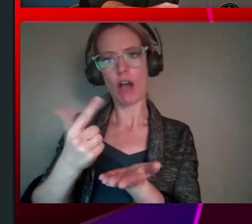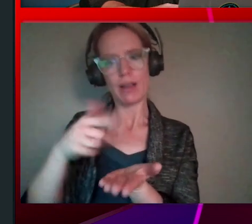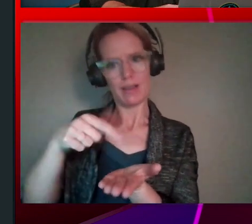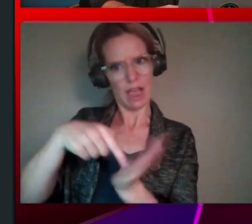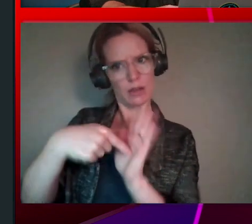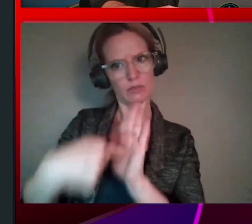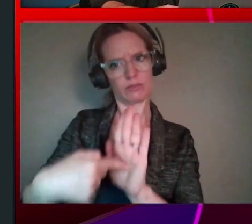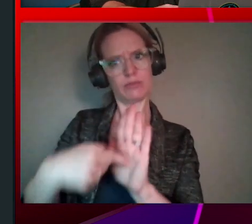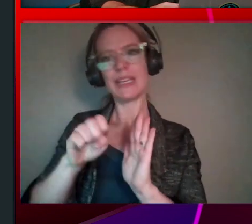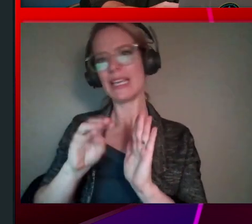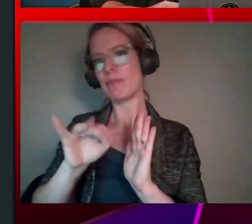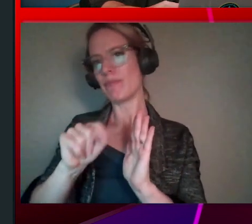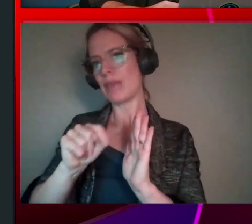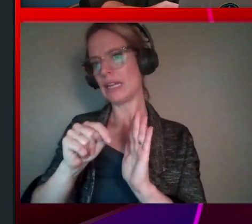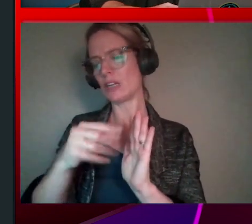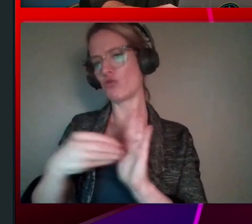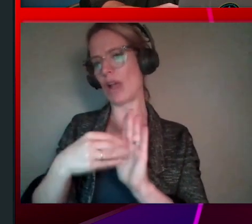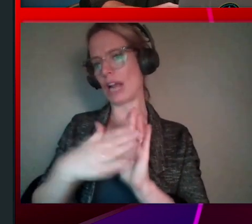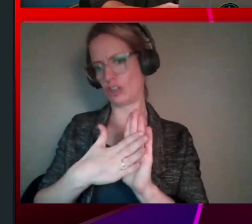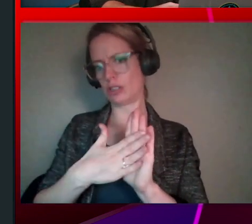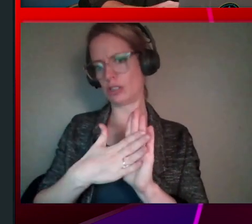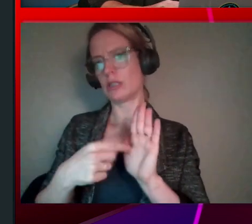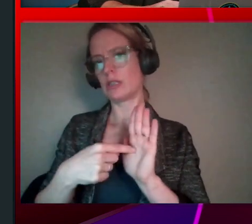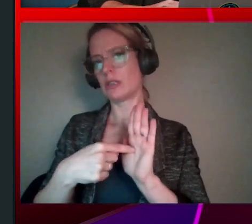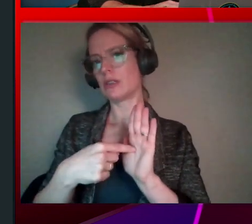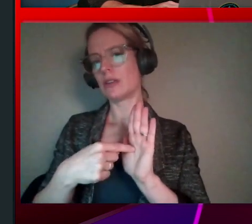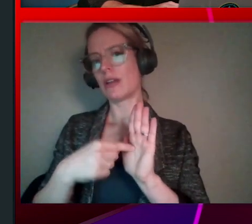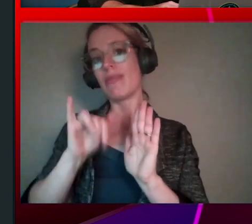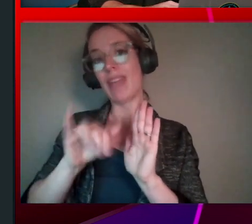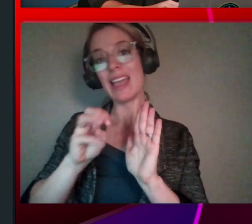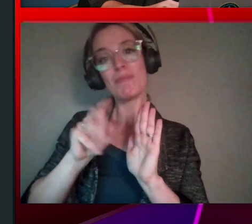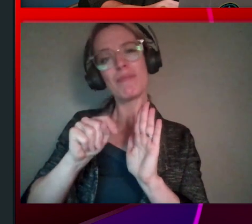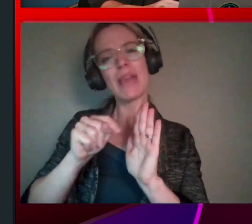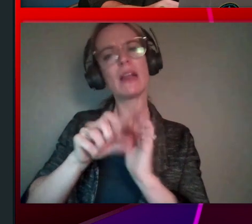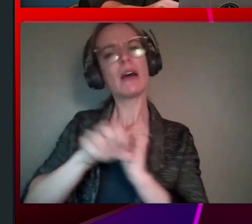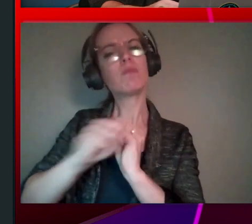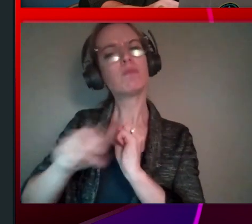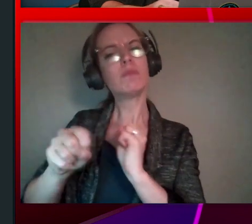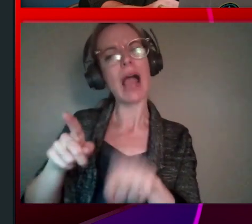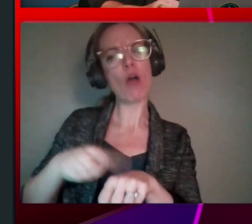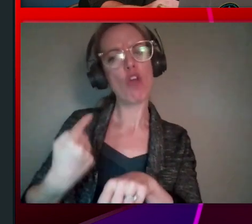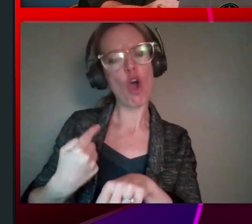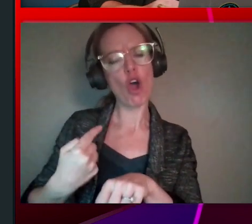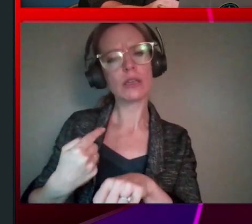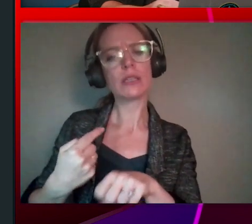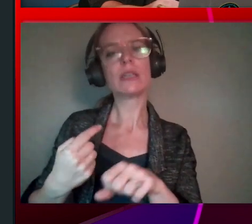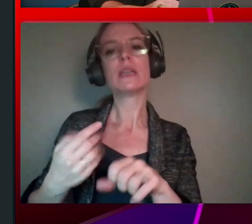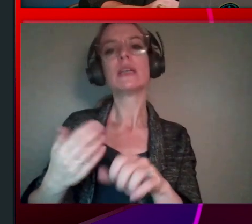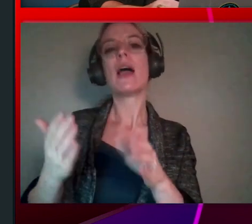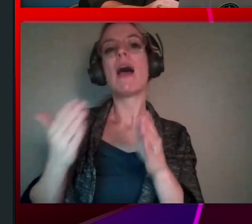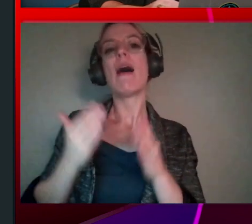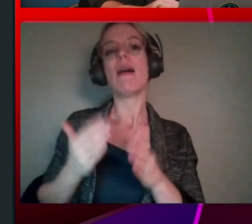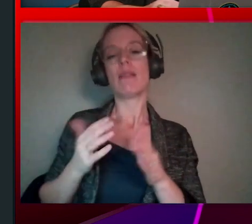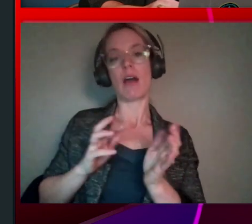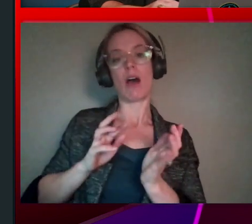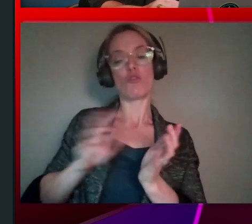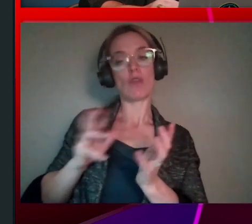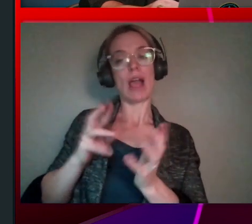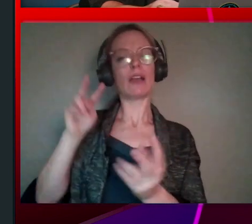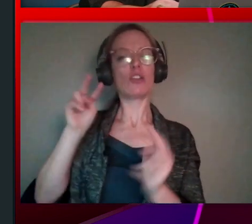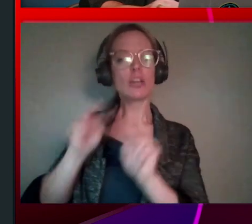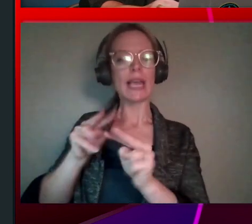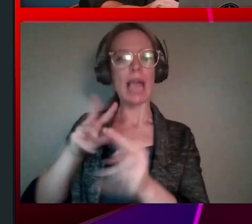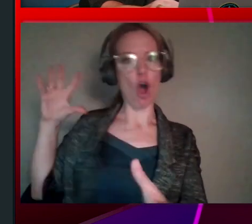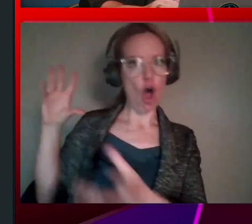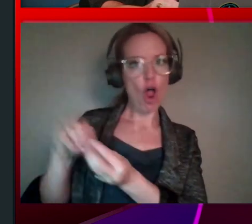how long that record that init takes. And then on the right, we're looking at all-up latency. So I'm using a function URL, which is a